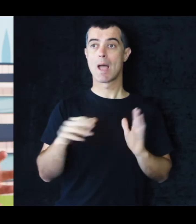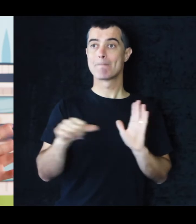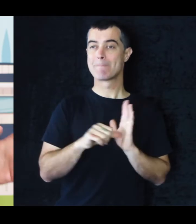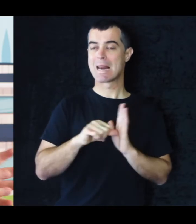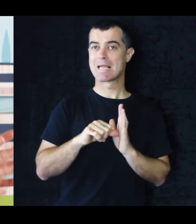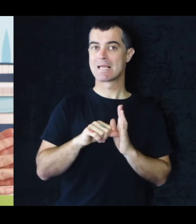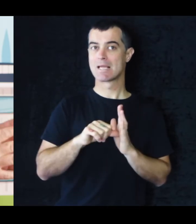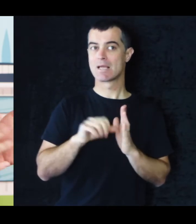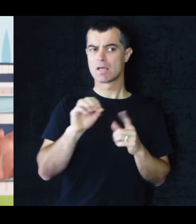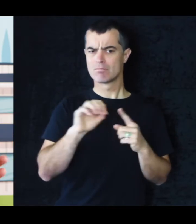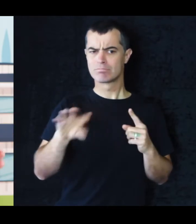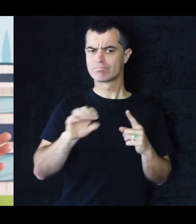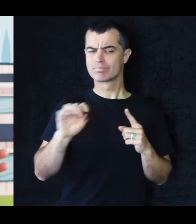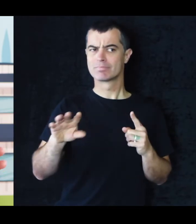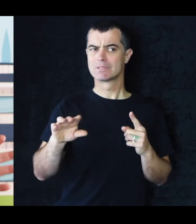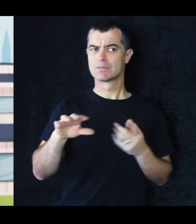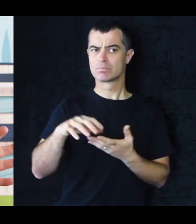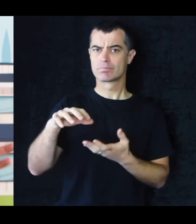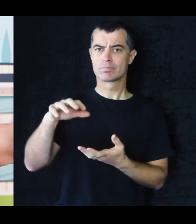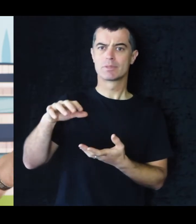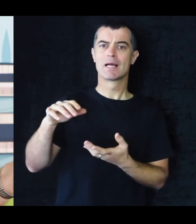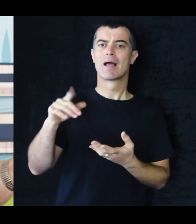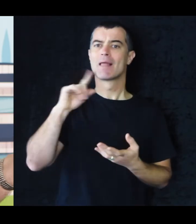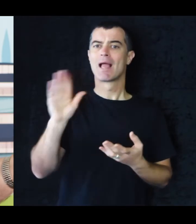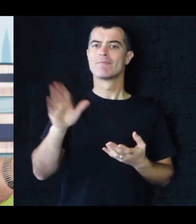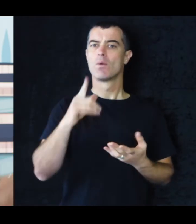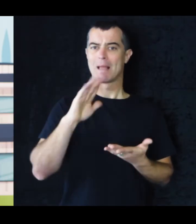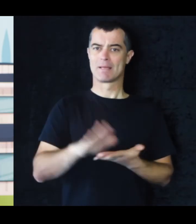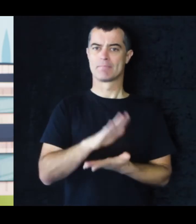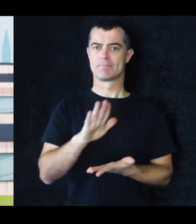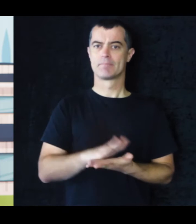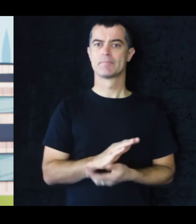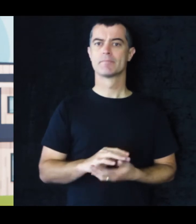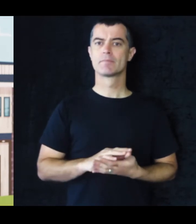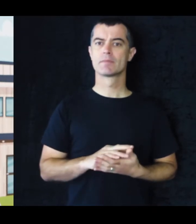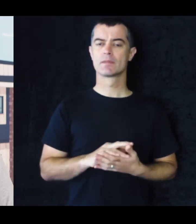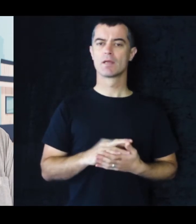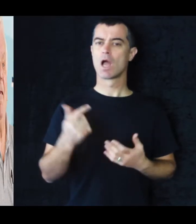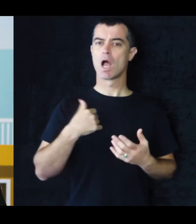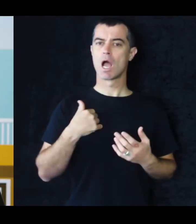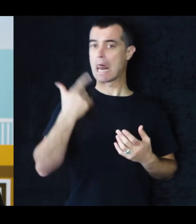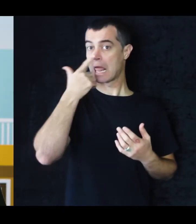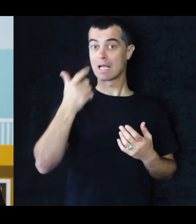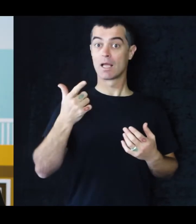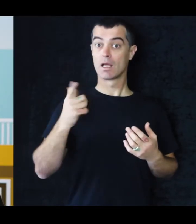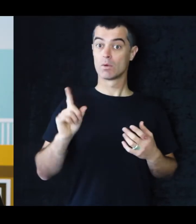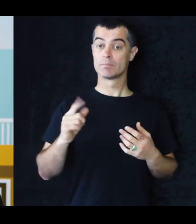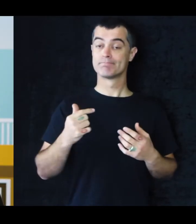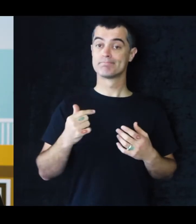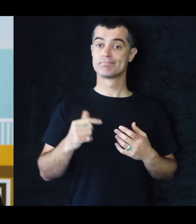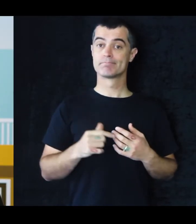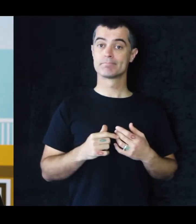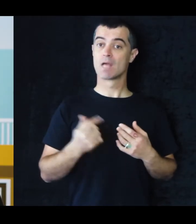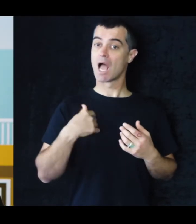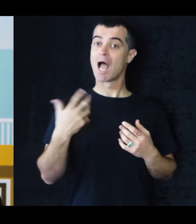money aside for that, then I think everybody will be happy. I'm lucky in the fact